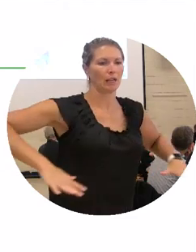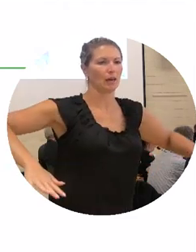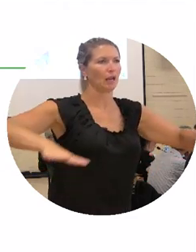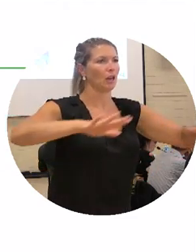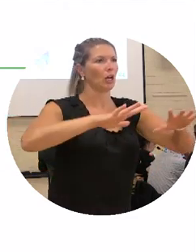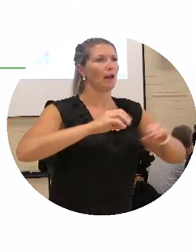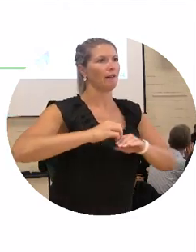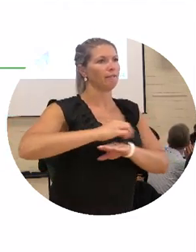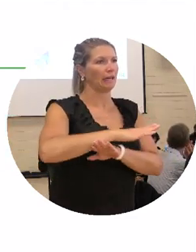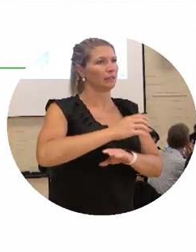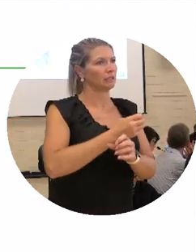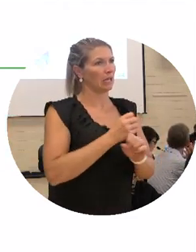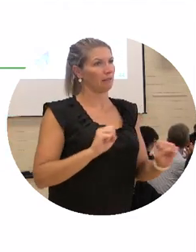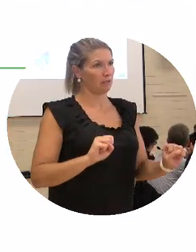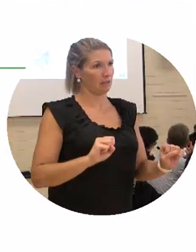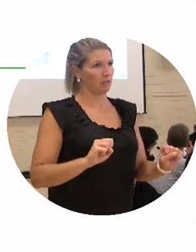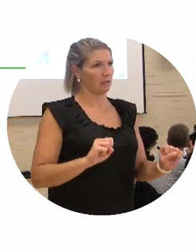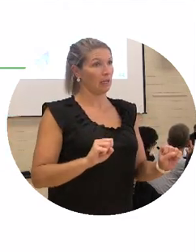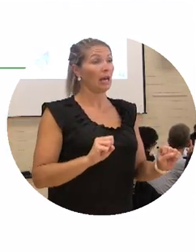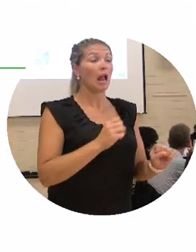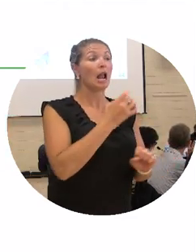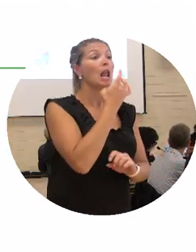road.